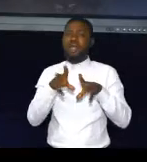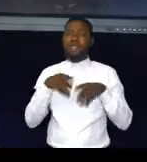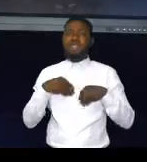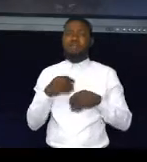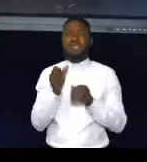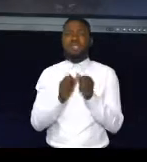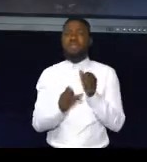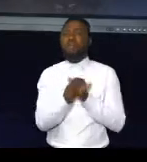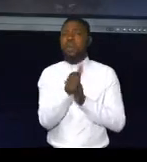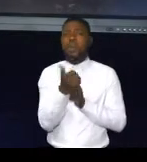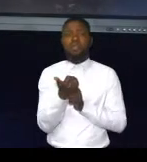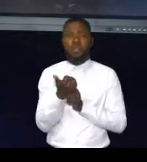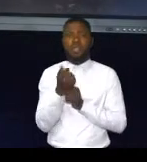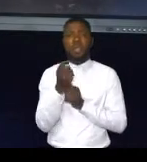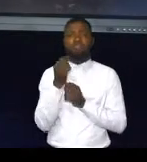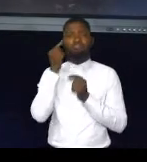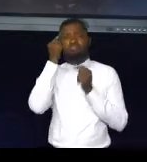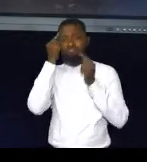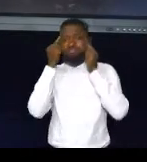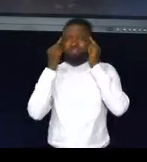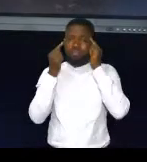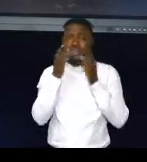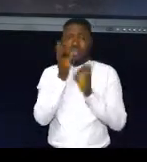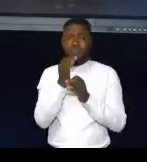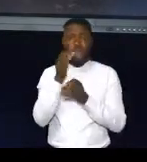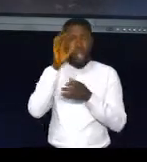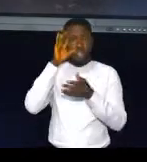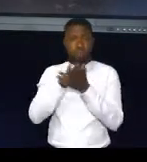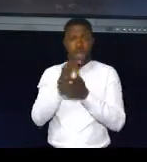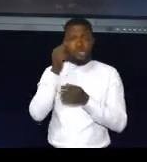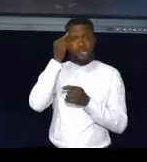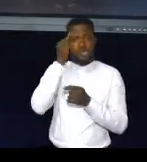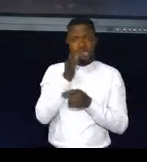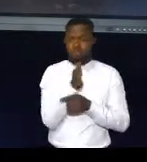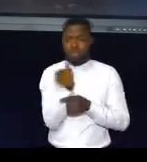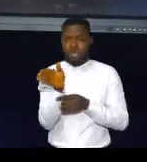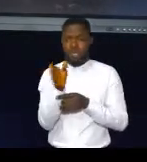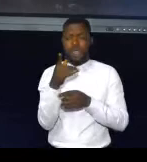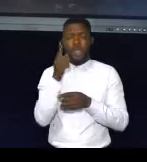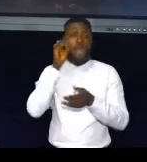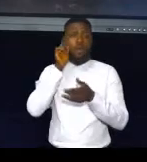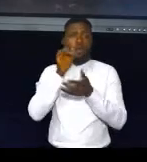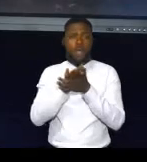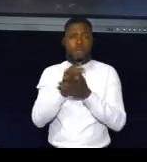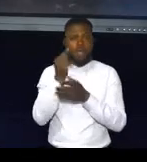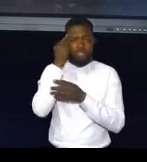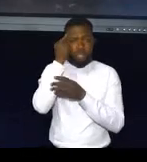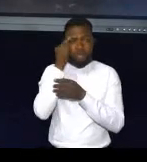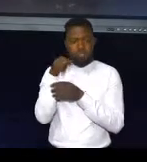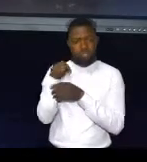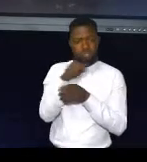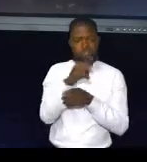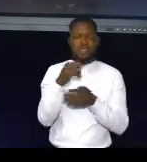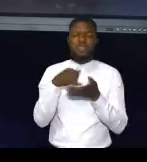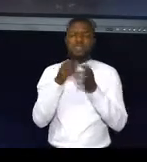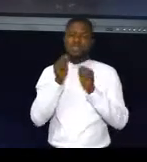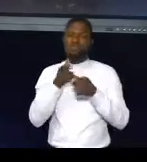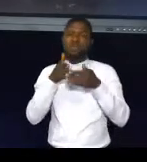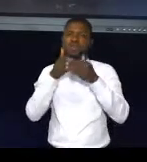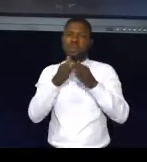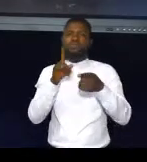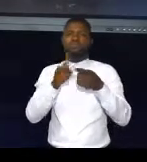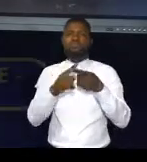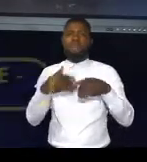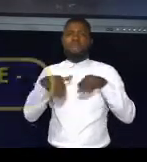to tolerate each other's point of view. If the husband thinks this way and the wife is thinking in another way, it